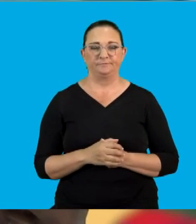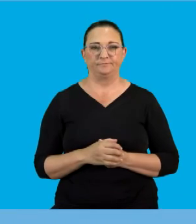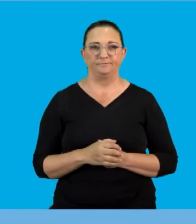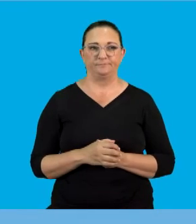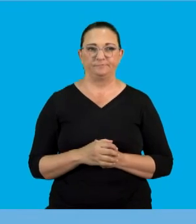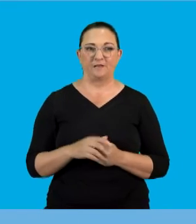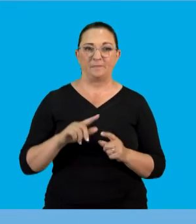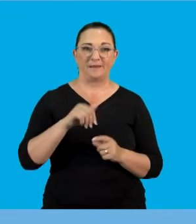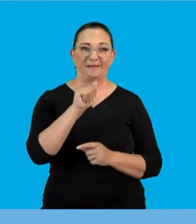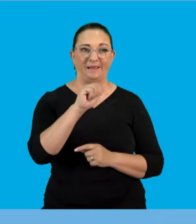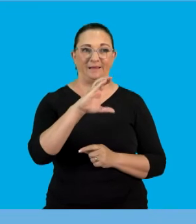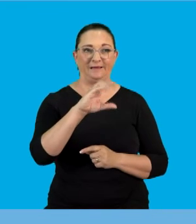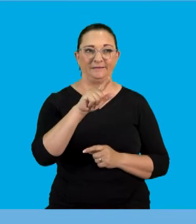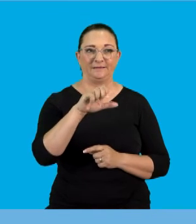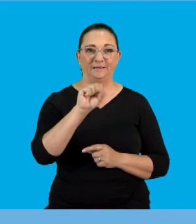is going to be blue.